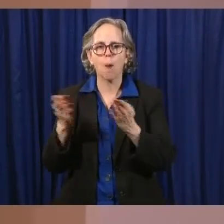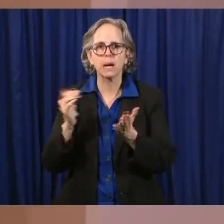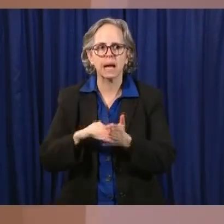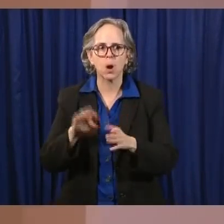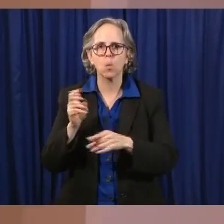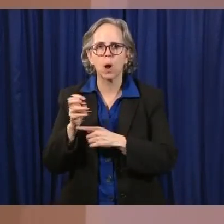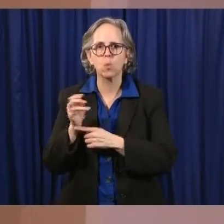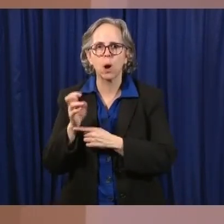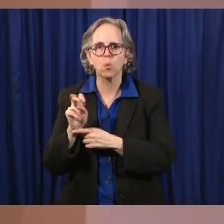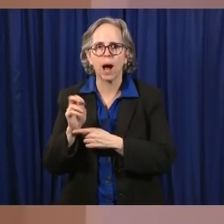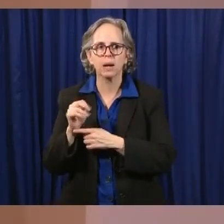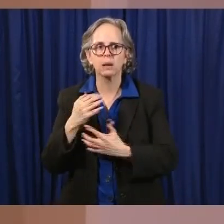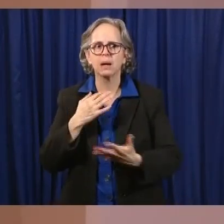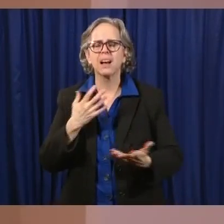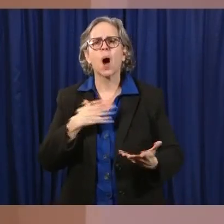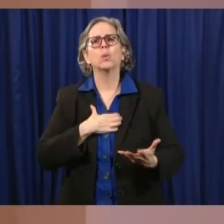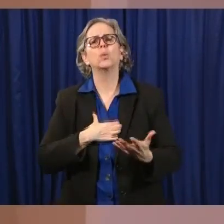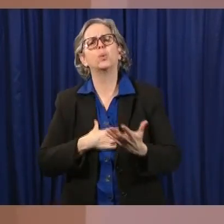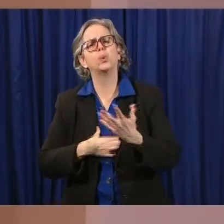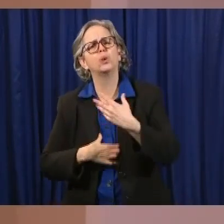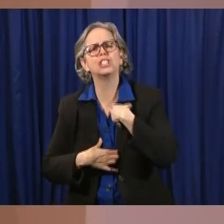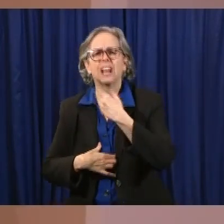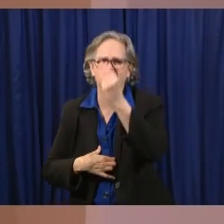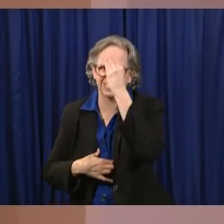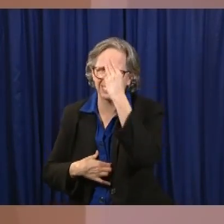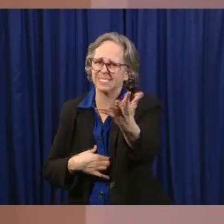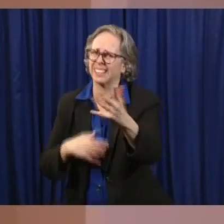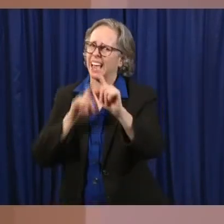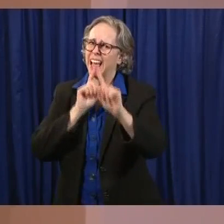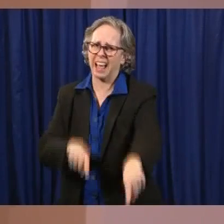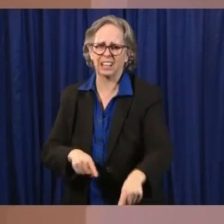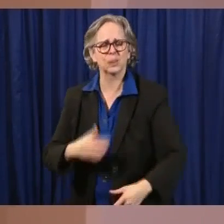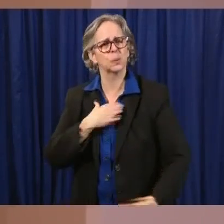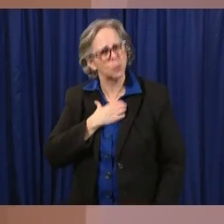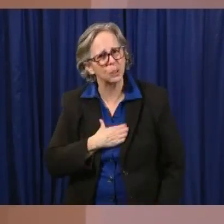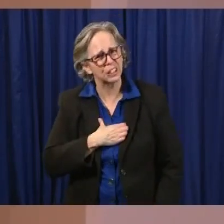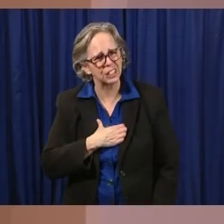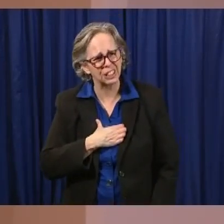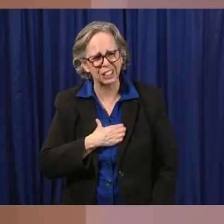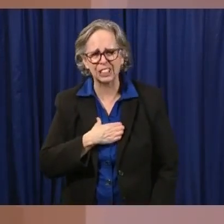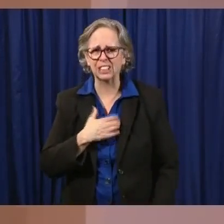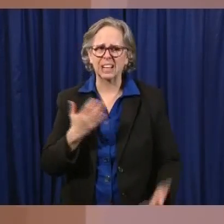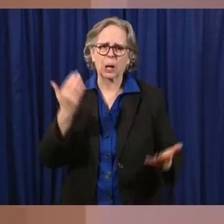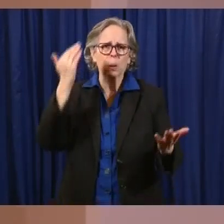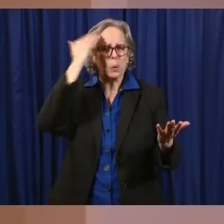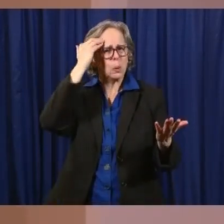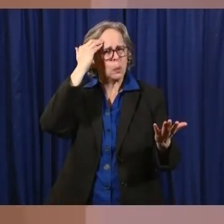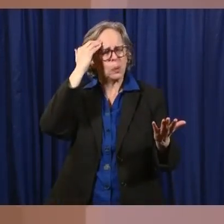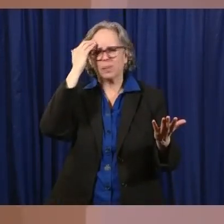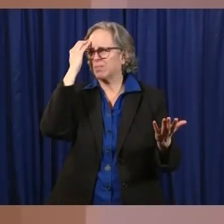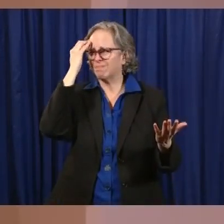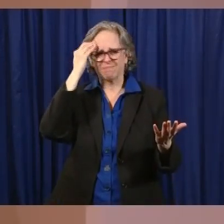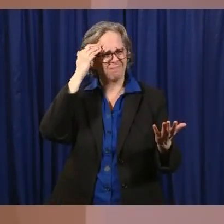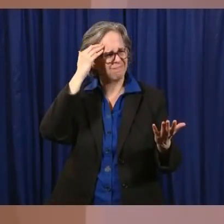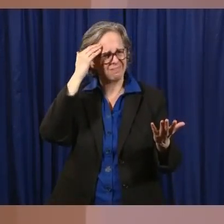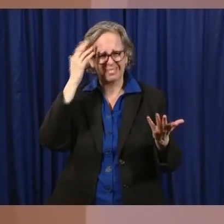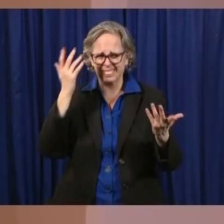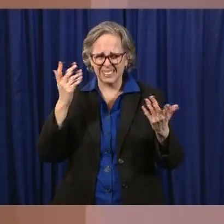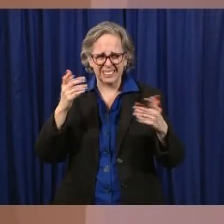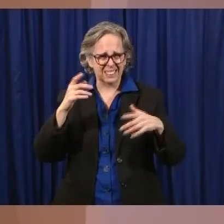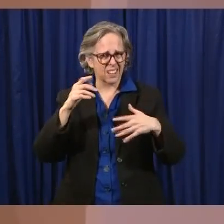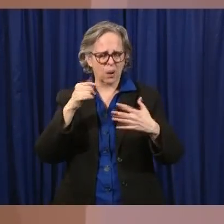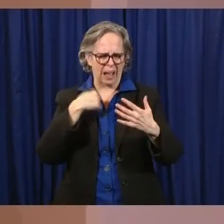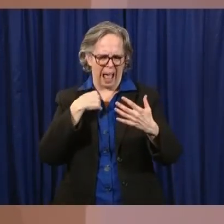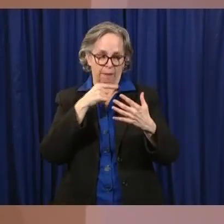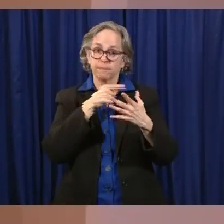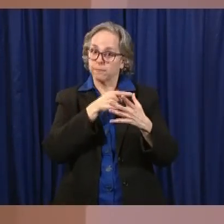to that? We do wish we knew the answer to that, and there are a lot of factors that go into that, and the